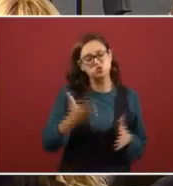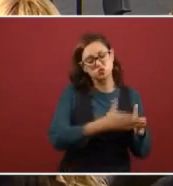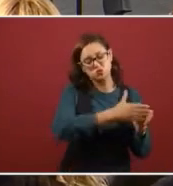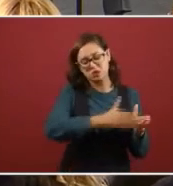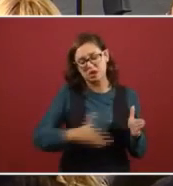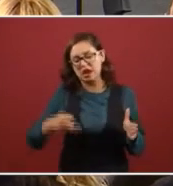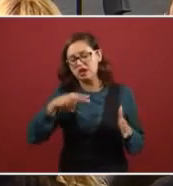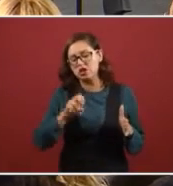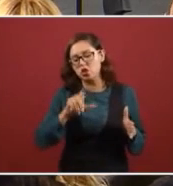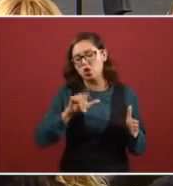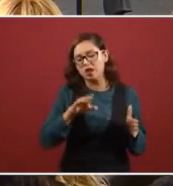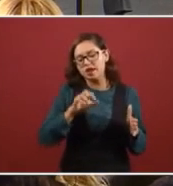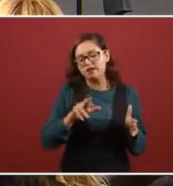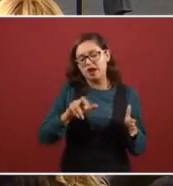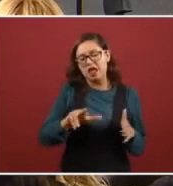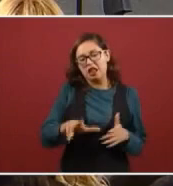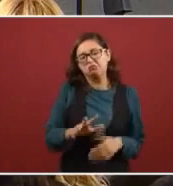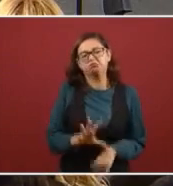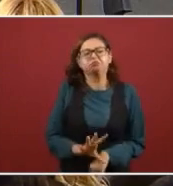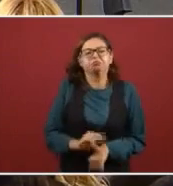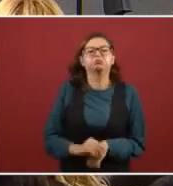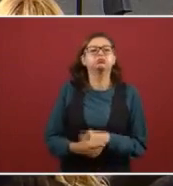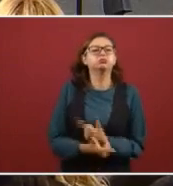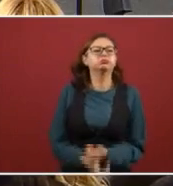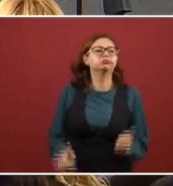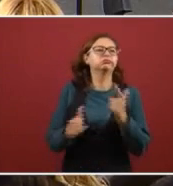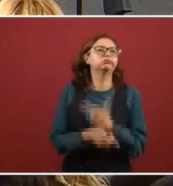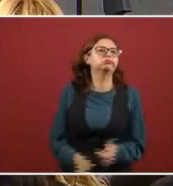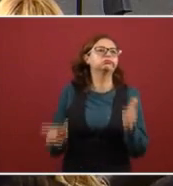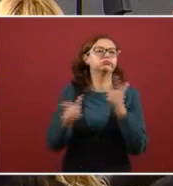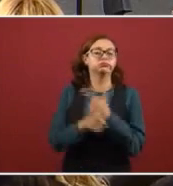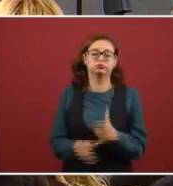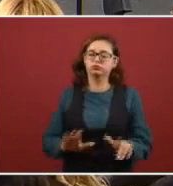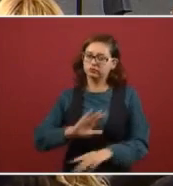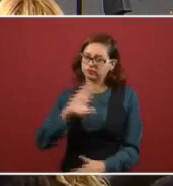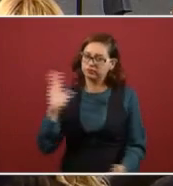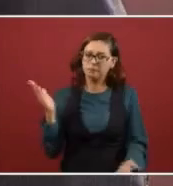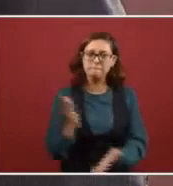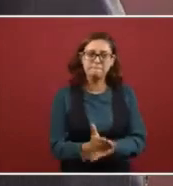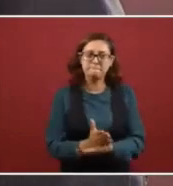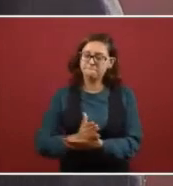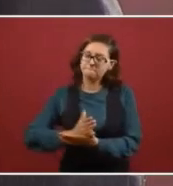in the neoliberal period. No, that's not going to happen.